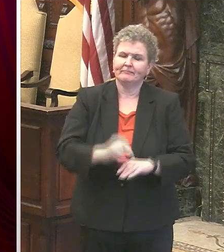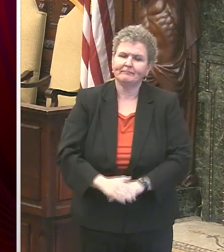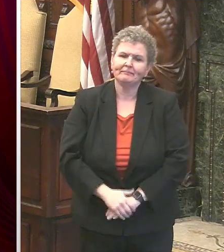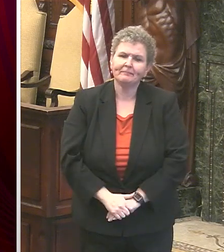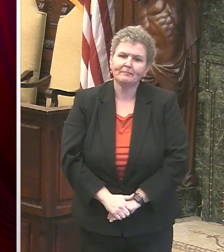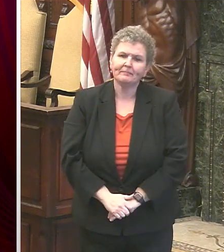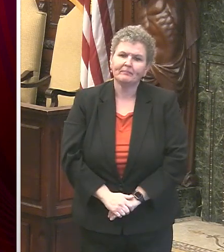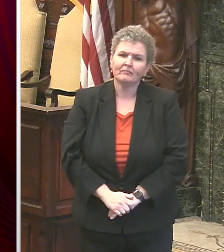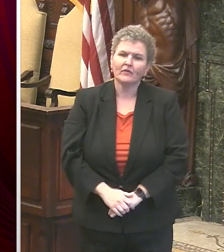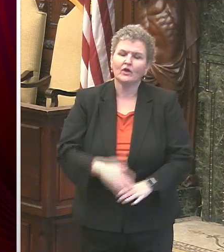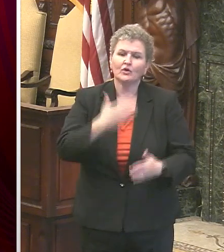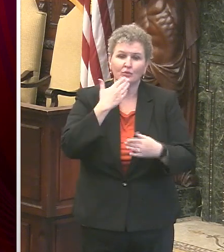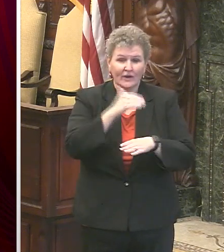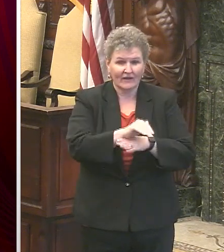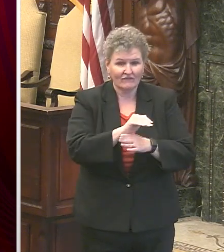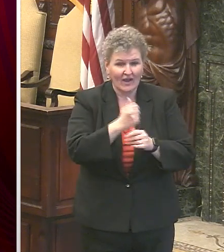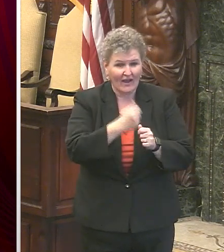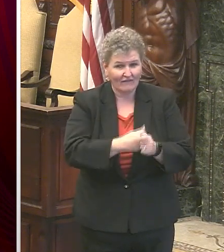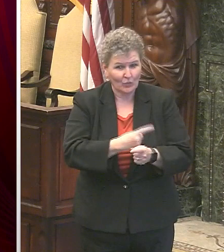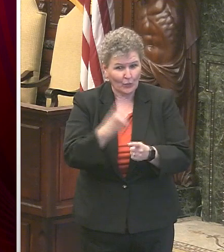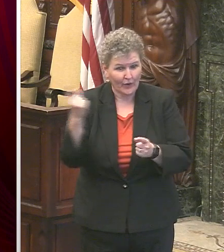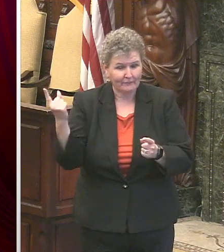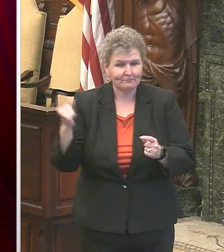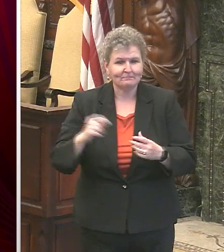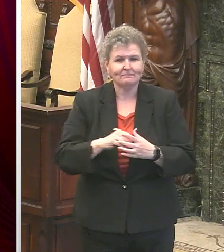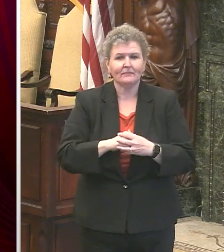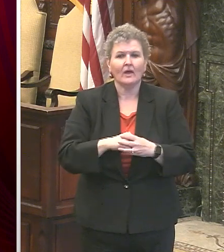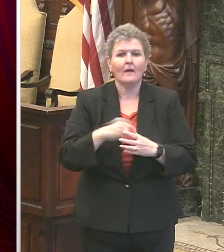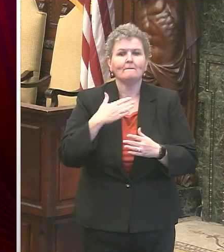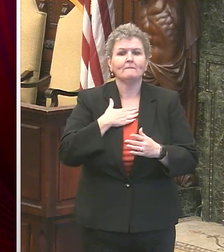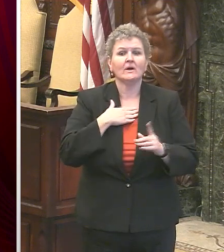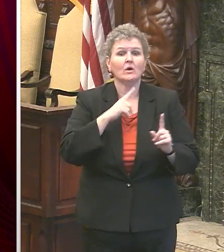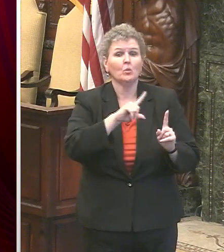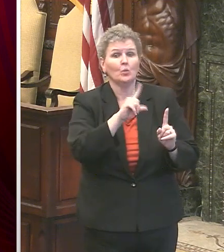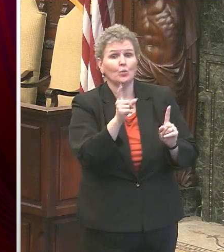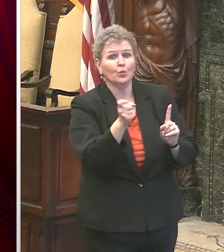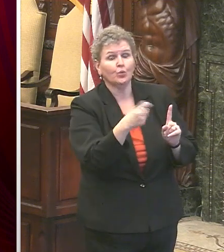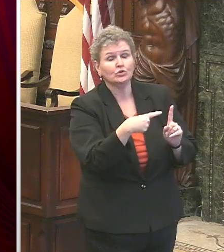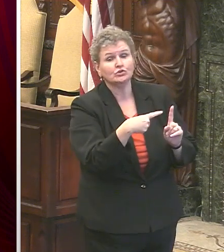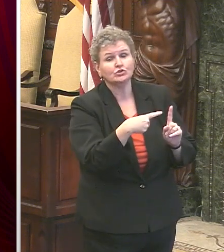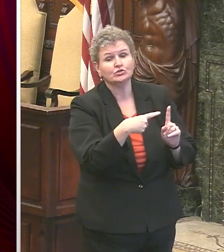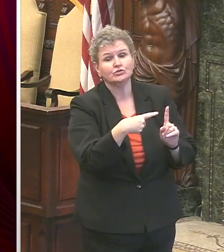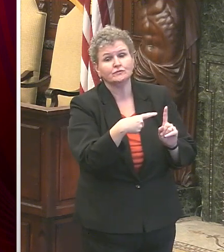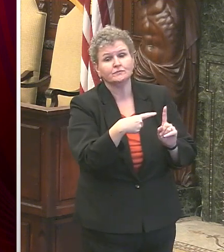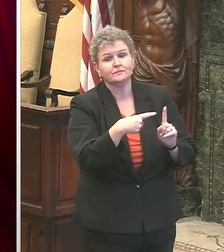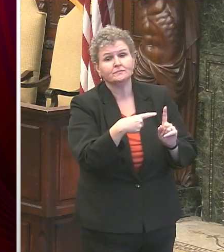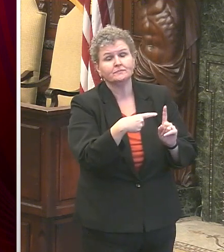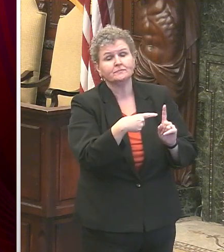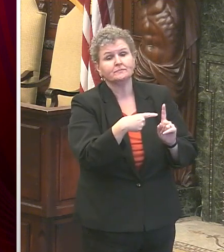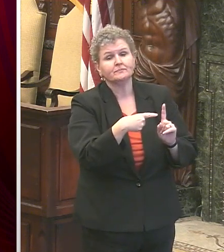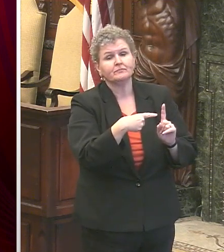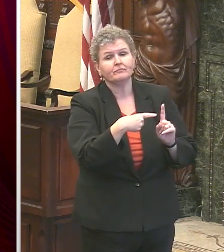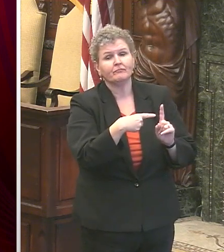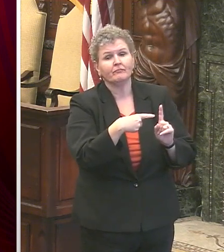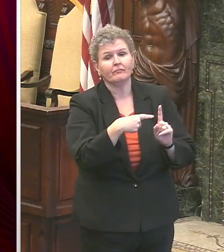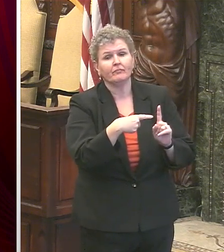Good afternoon, everybody. My question concerns the